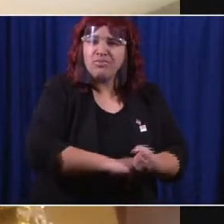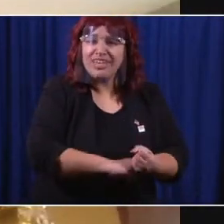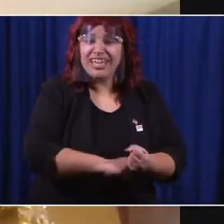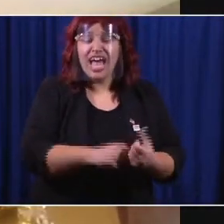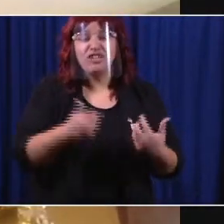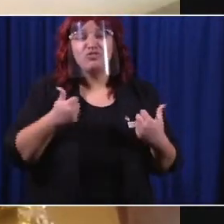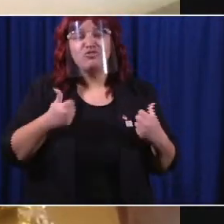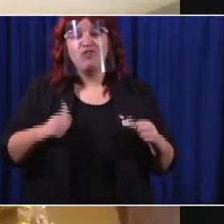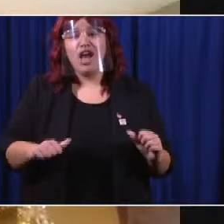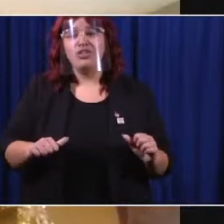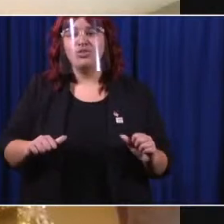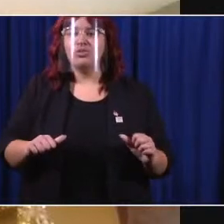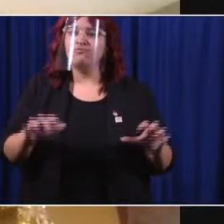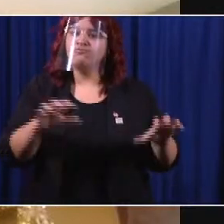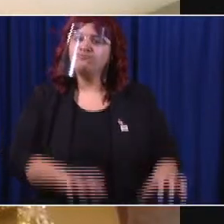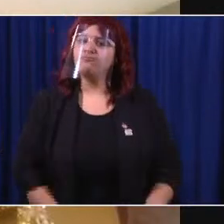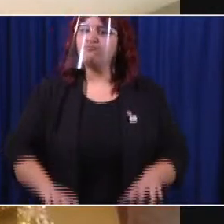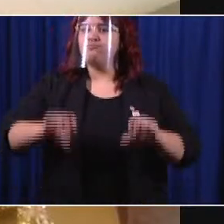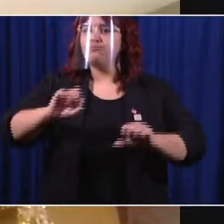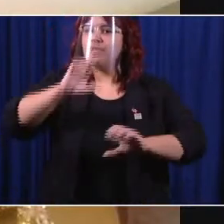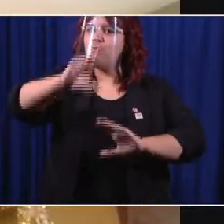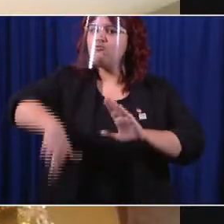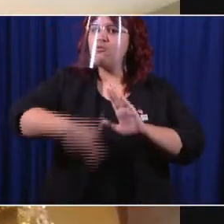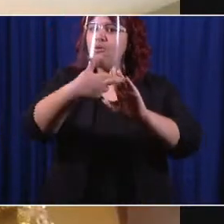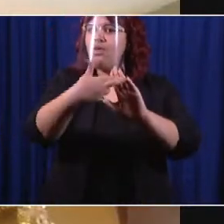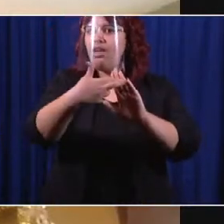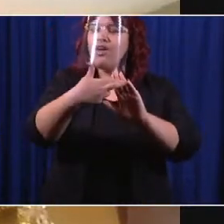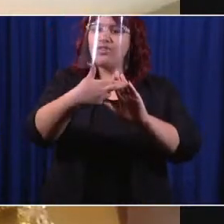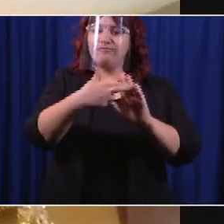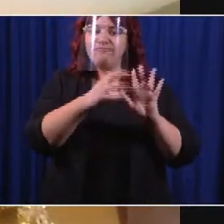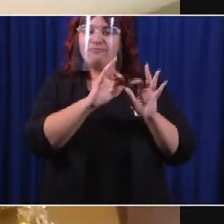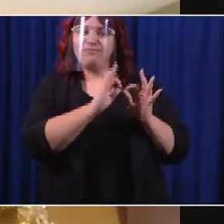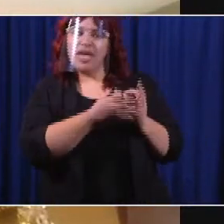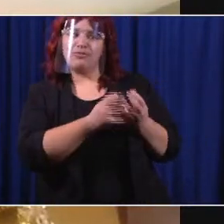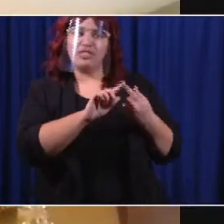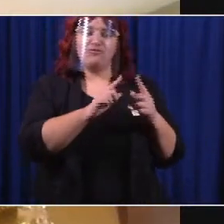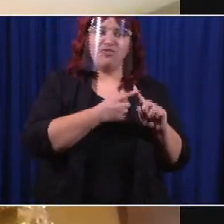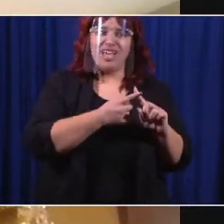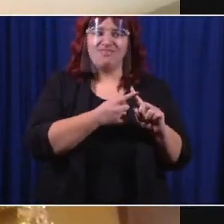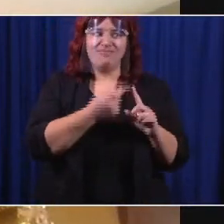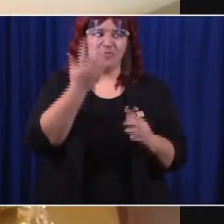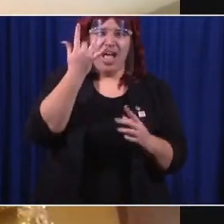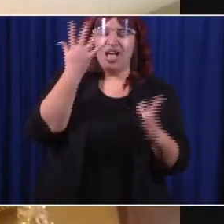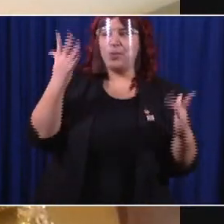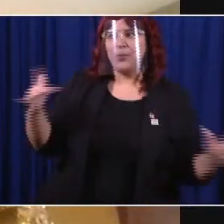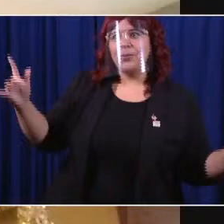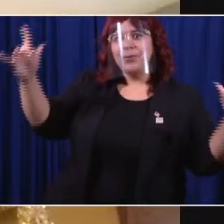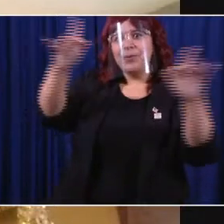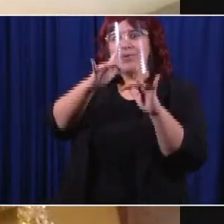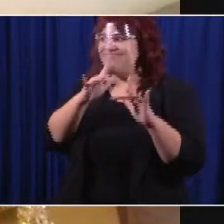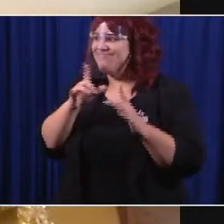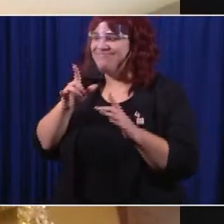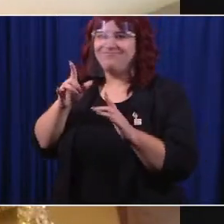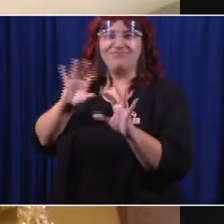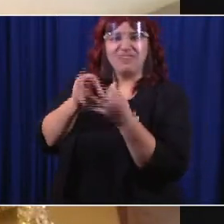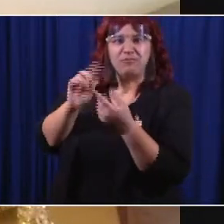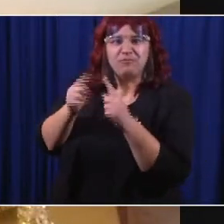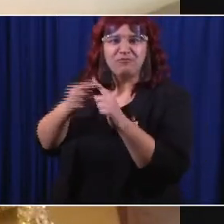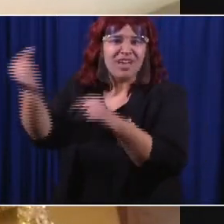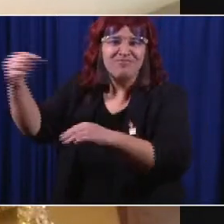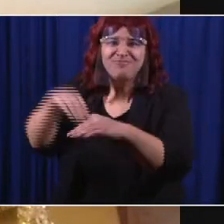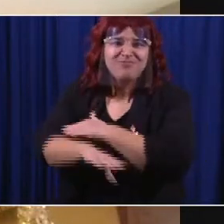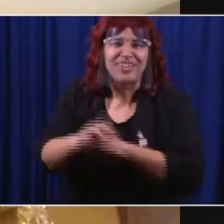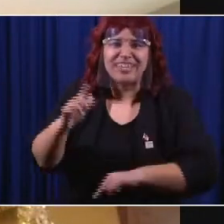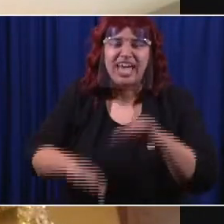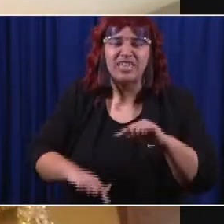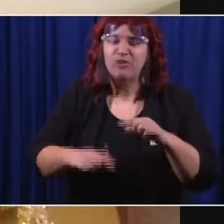not, but I do my best, and I work with a bunch